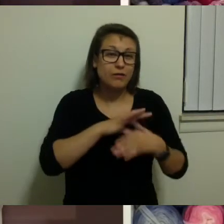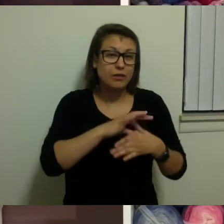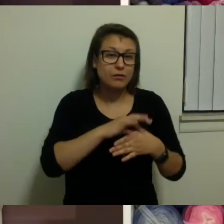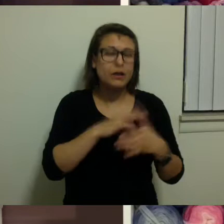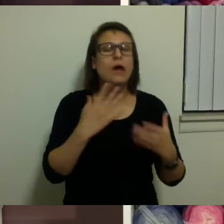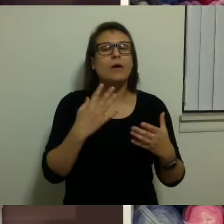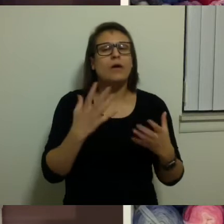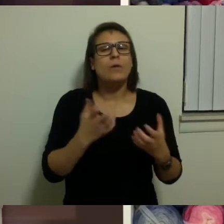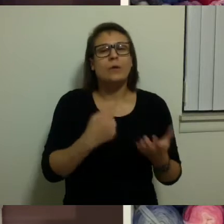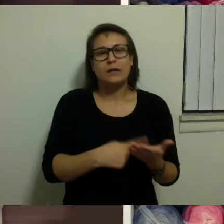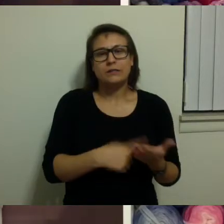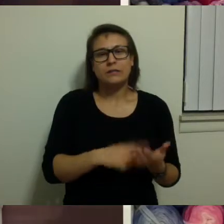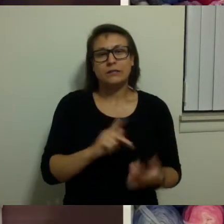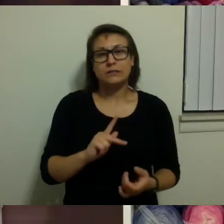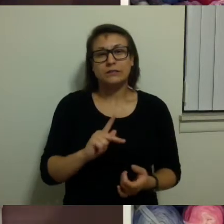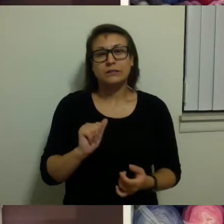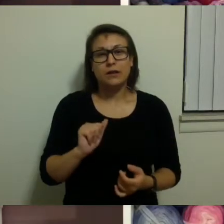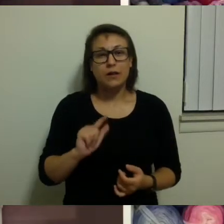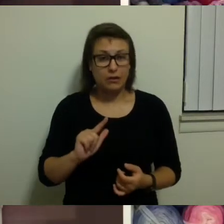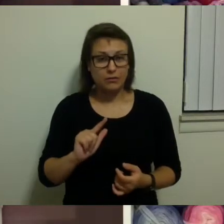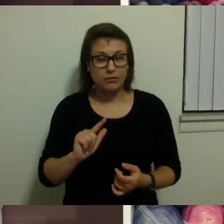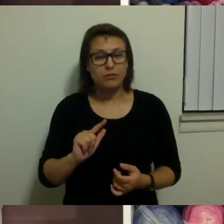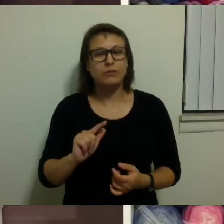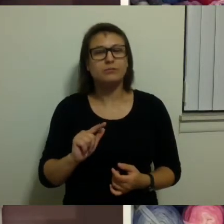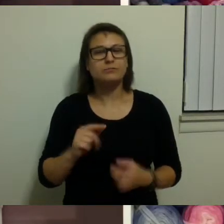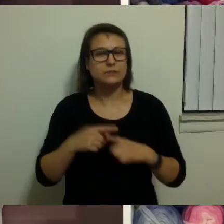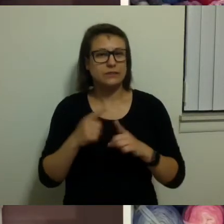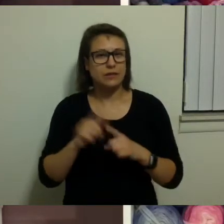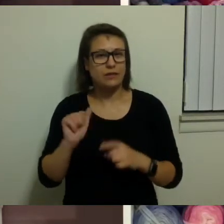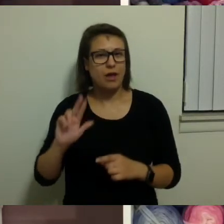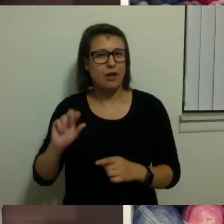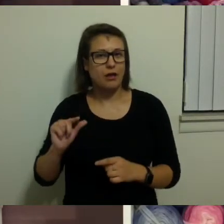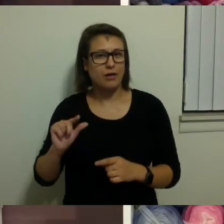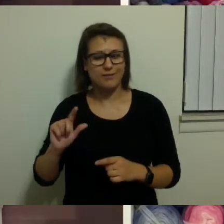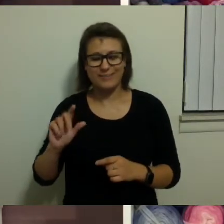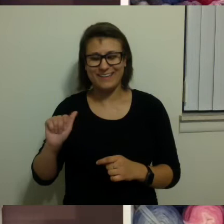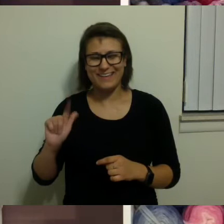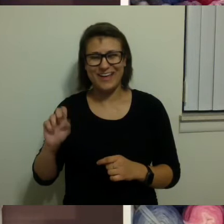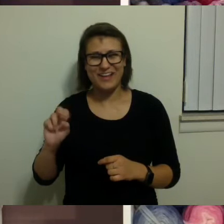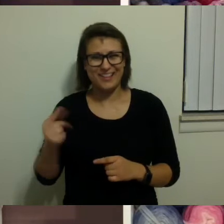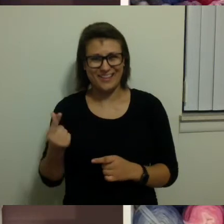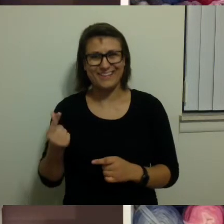cover the knit along that we are having in the podcast, in the Ravelry group.